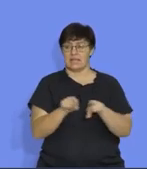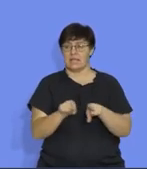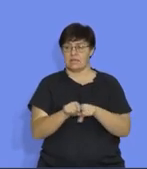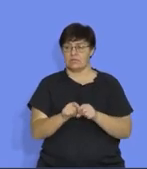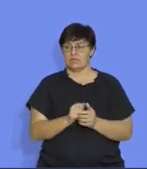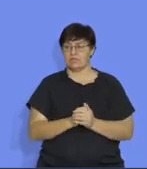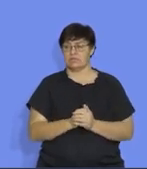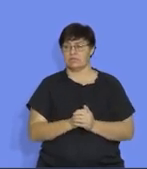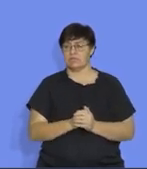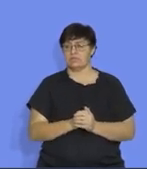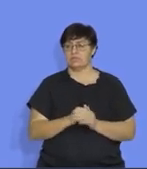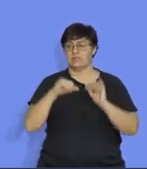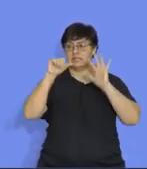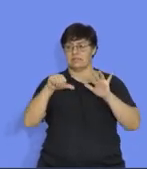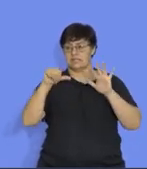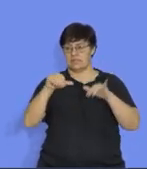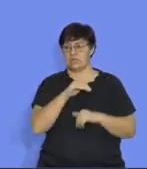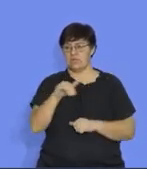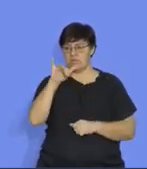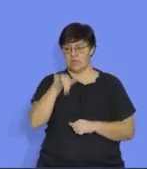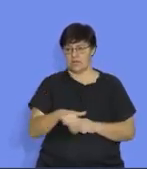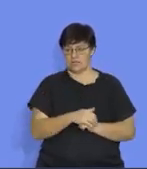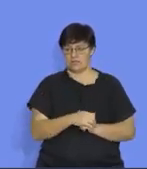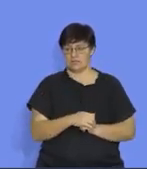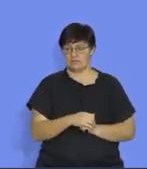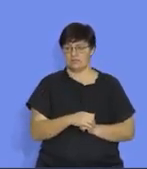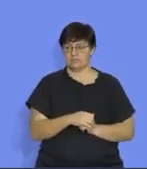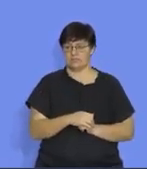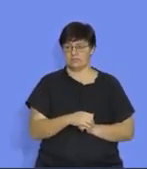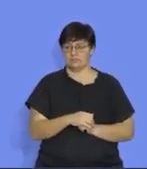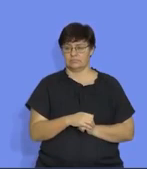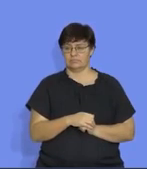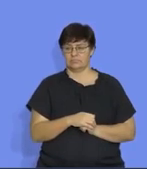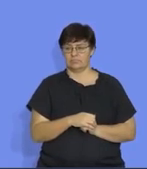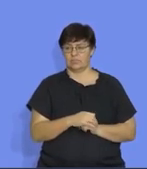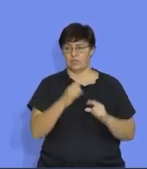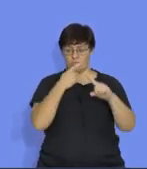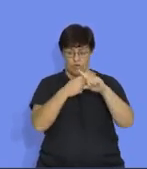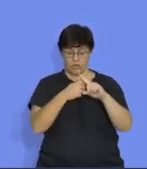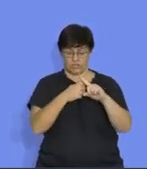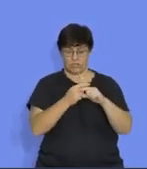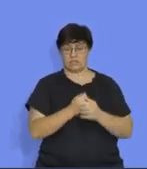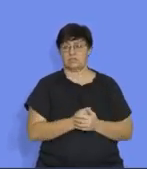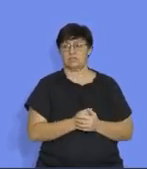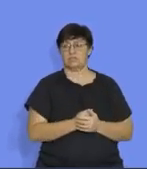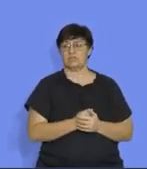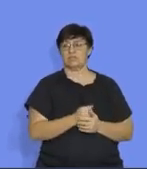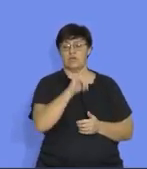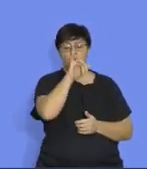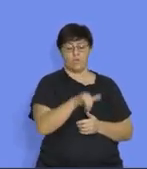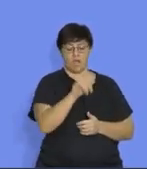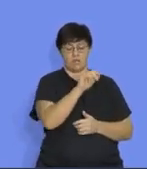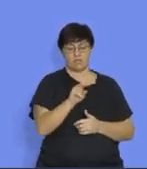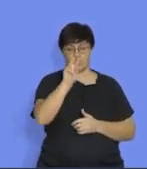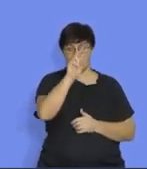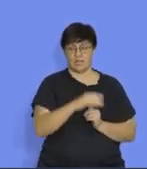will be equal to 16 over y. I'm going to do some cross multiplication so I can